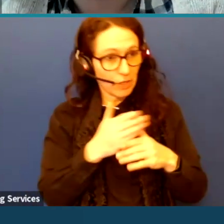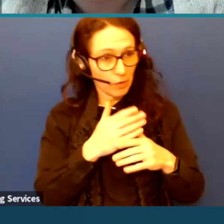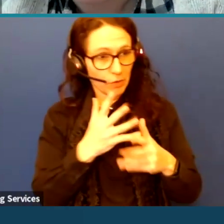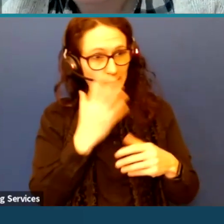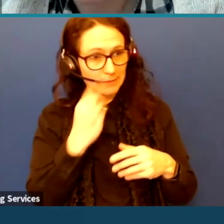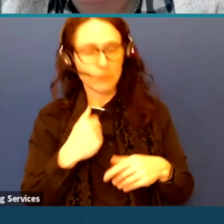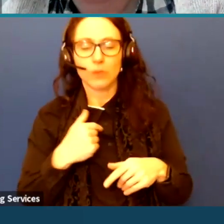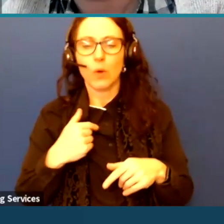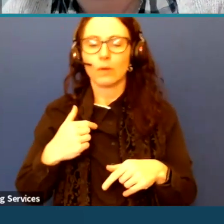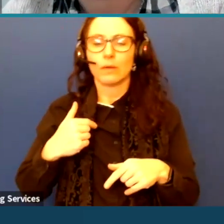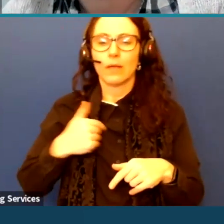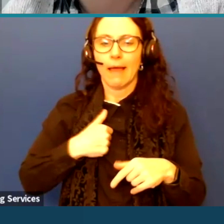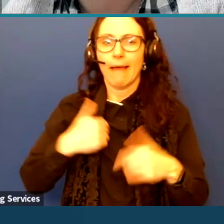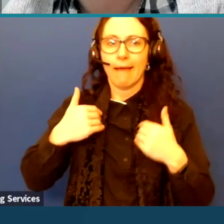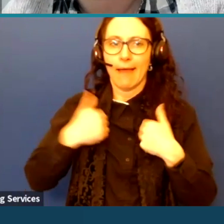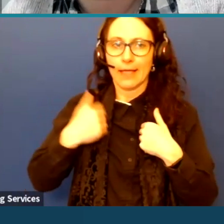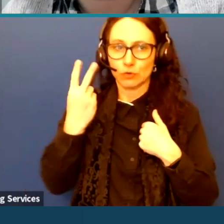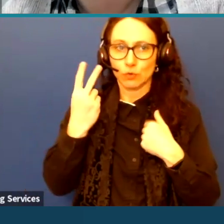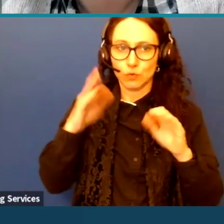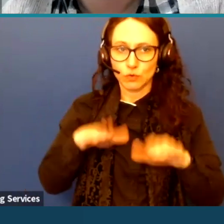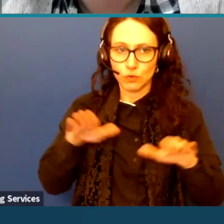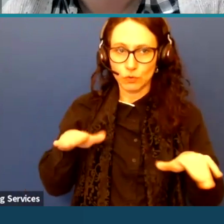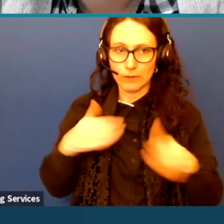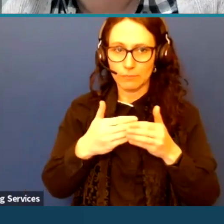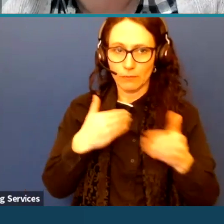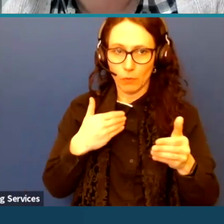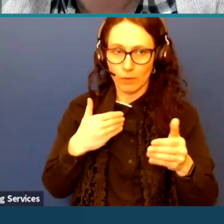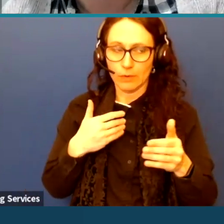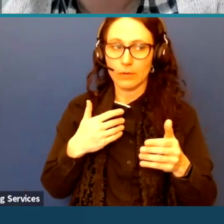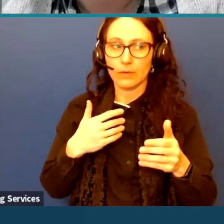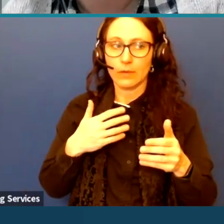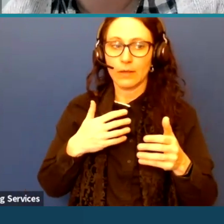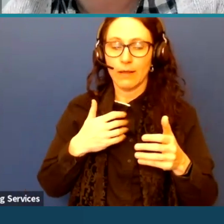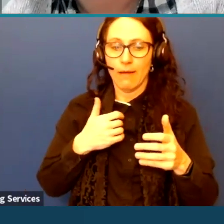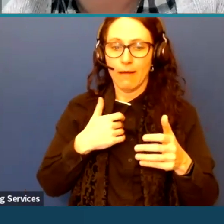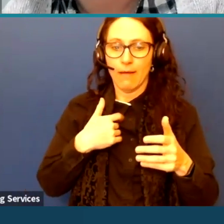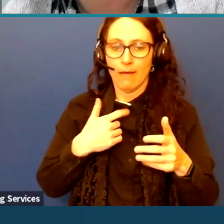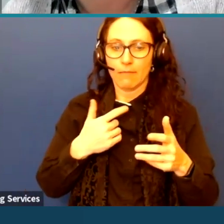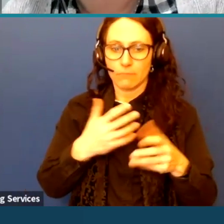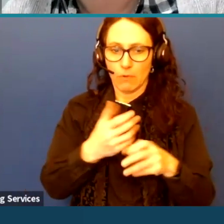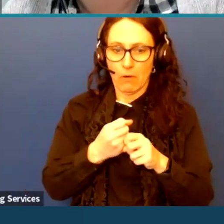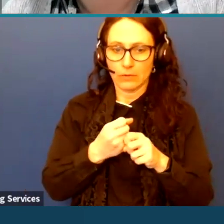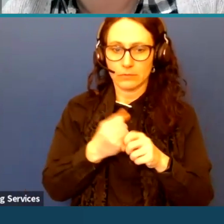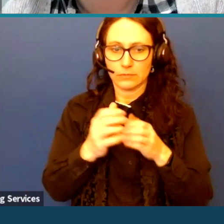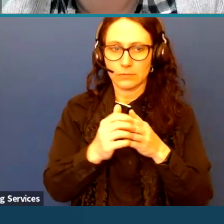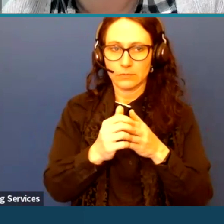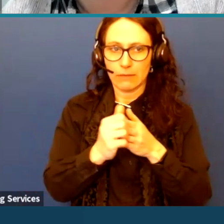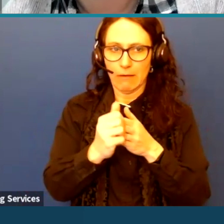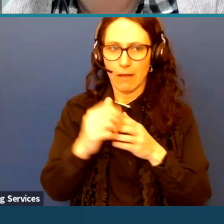two children before I got a guide dog, and I took on